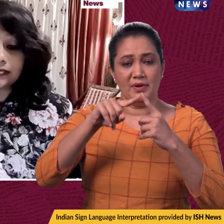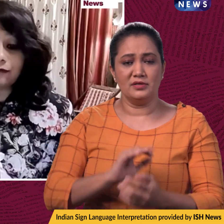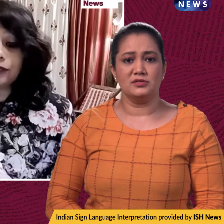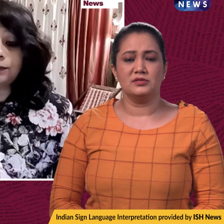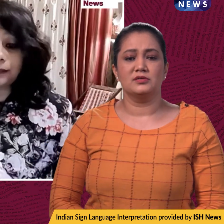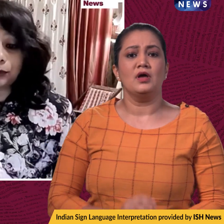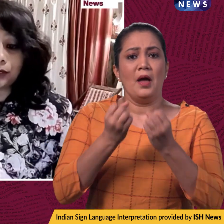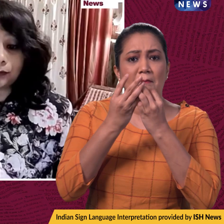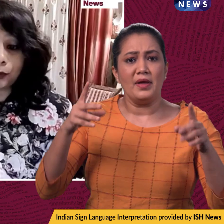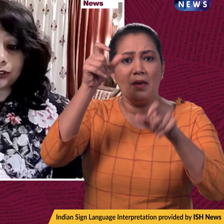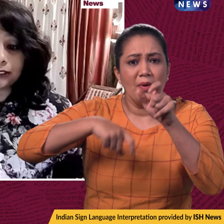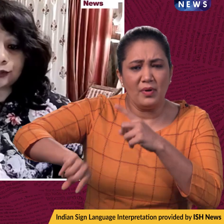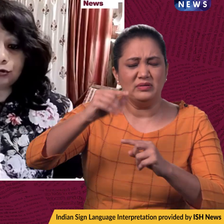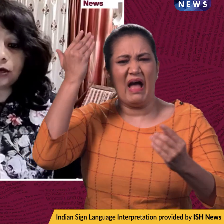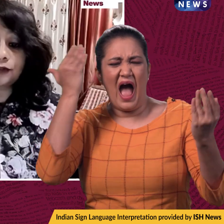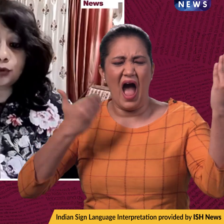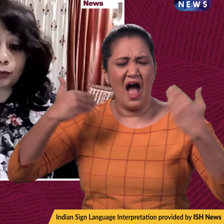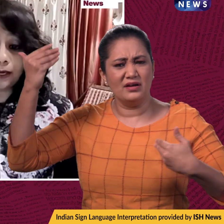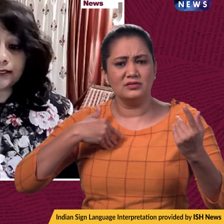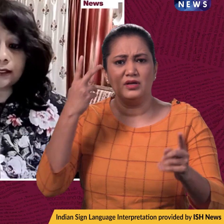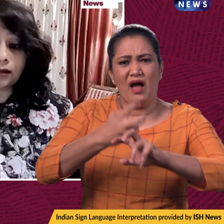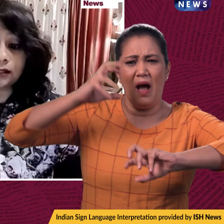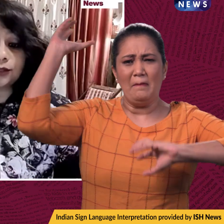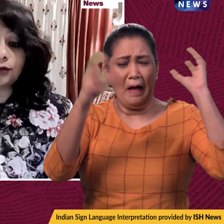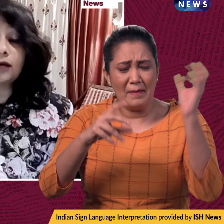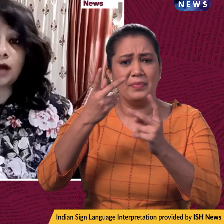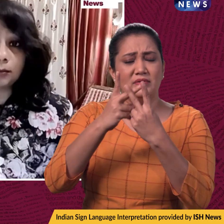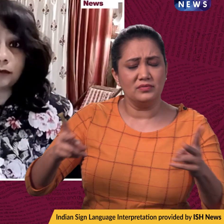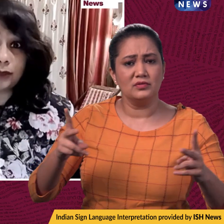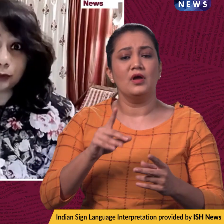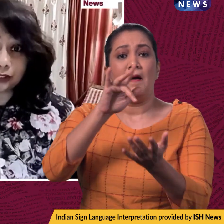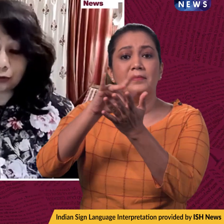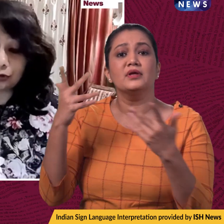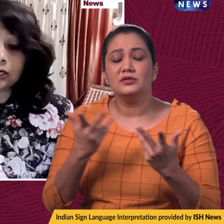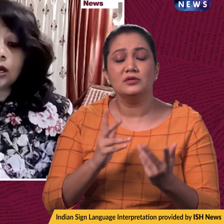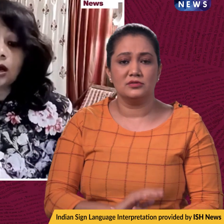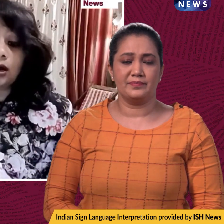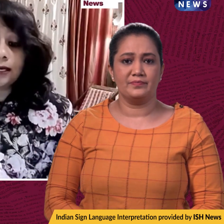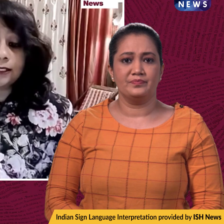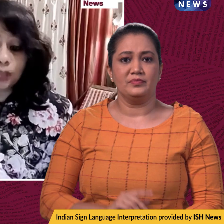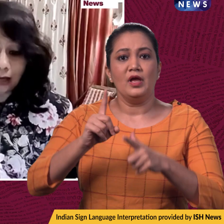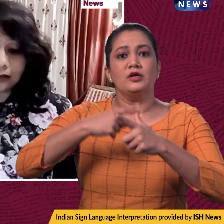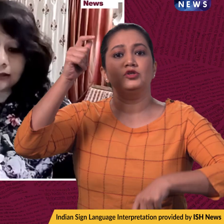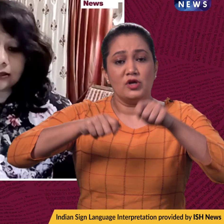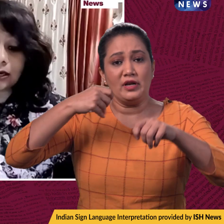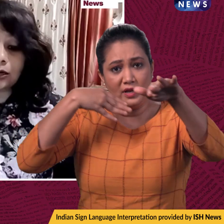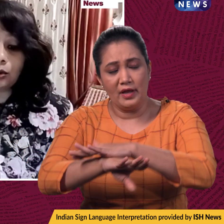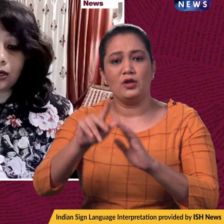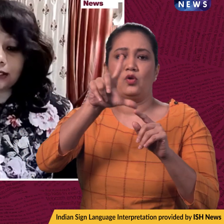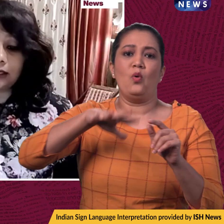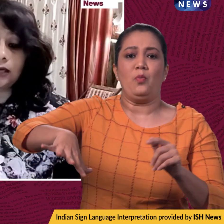Also, several people were reportedly injured after stone pelting and arson during Ram Navami procession in